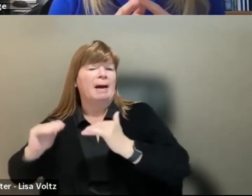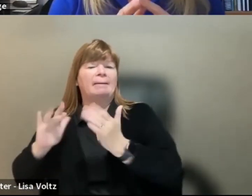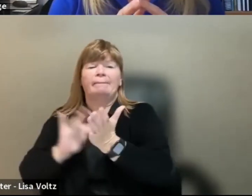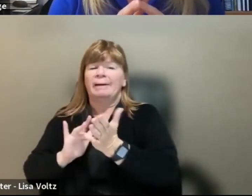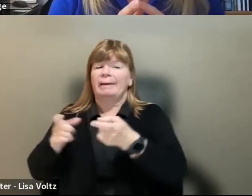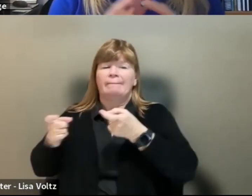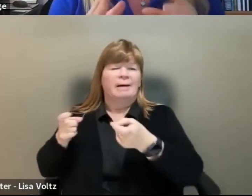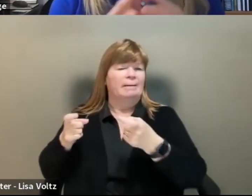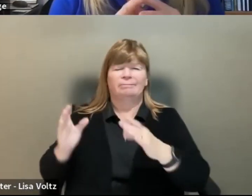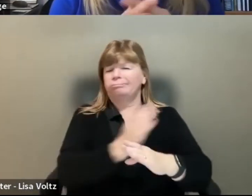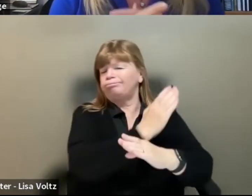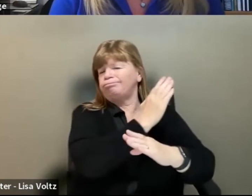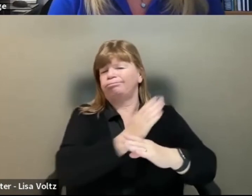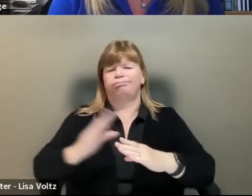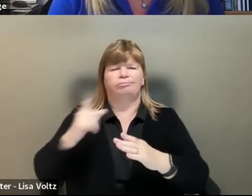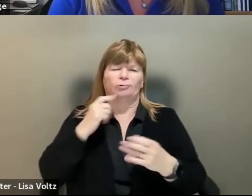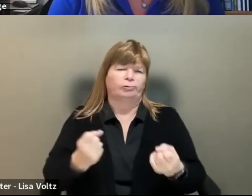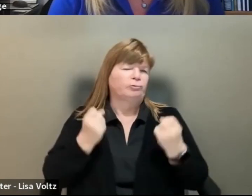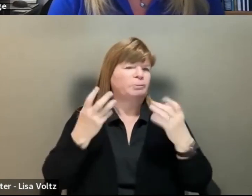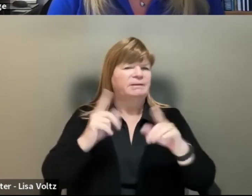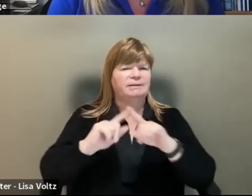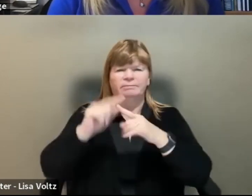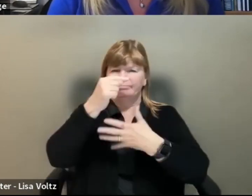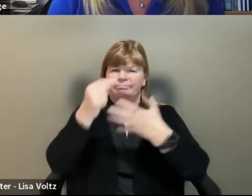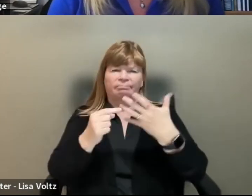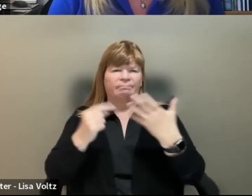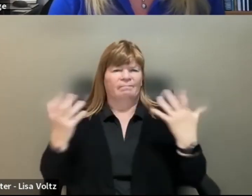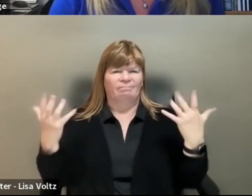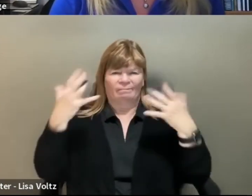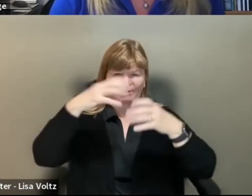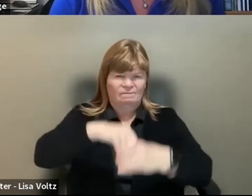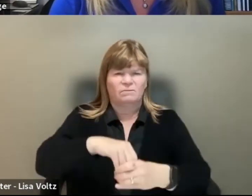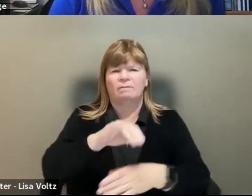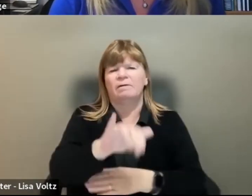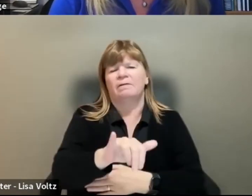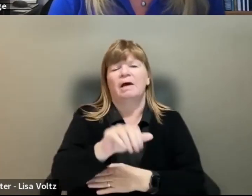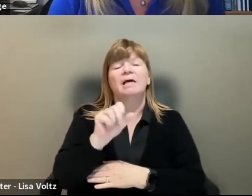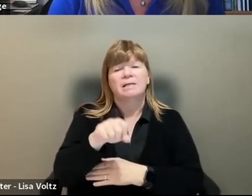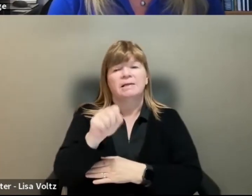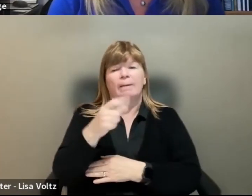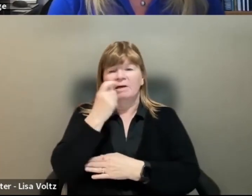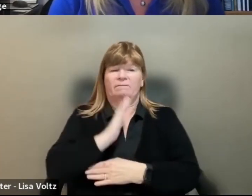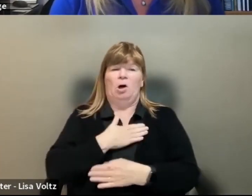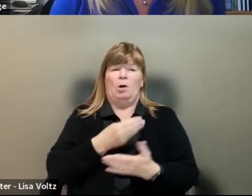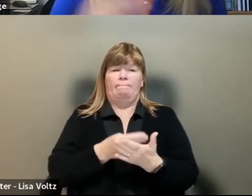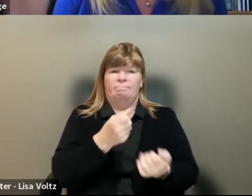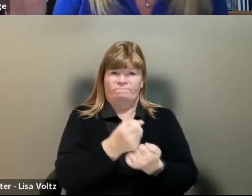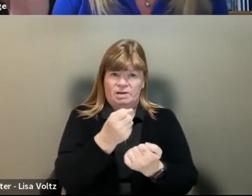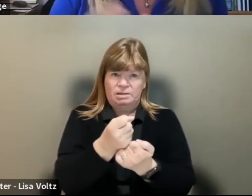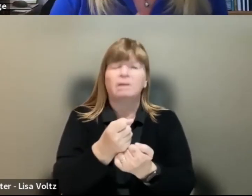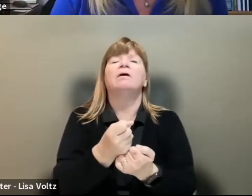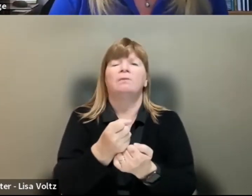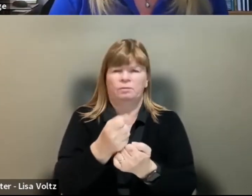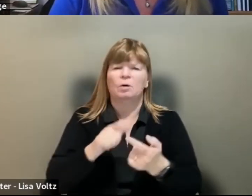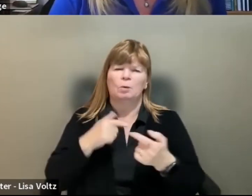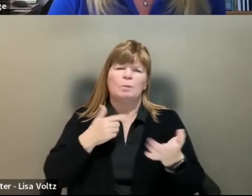many things that come together and involved in that. And yes, through our funding, we definitely do service not only